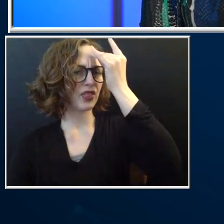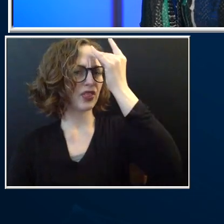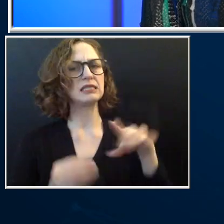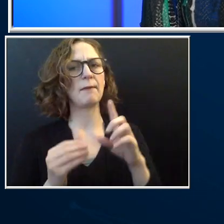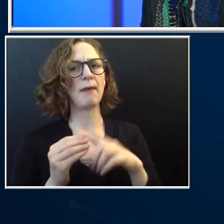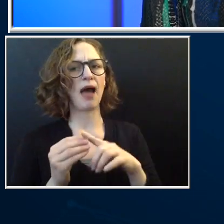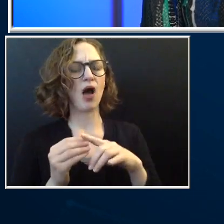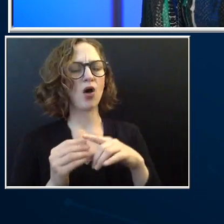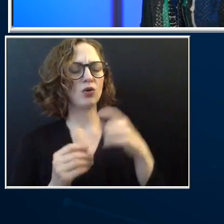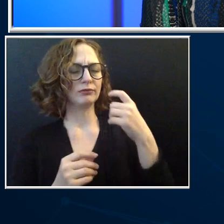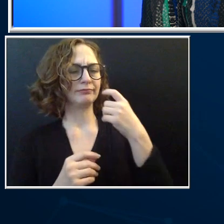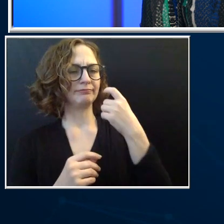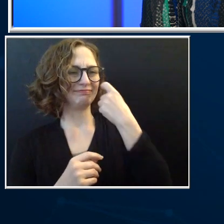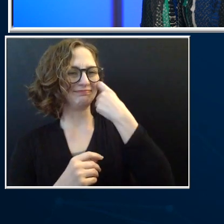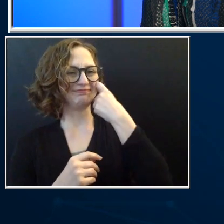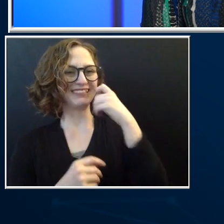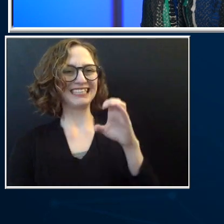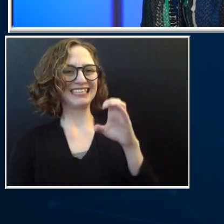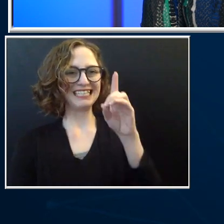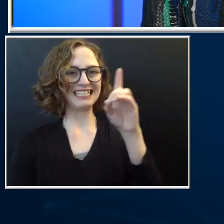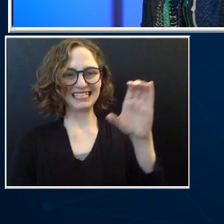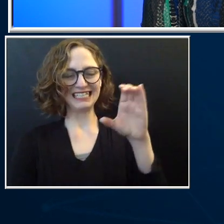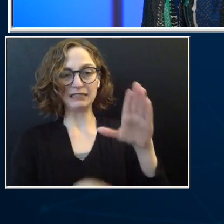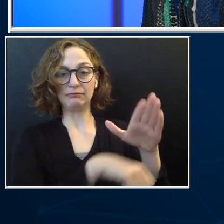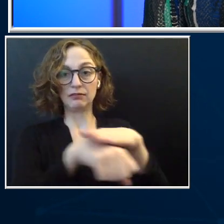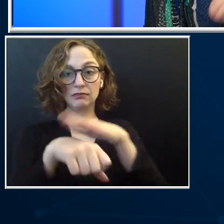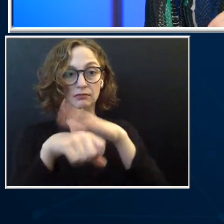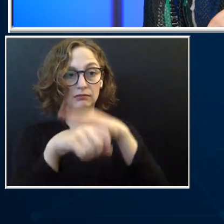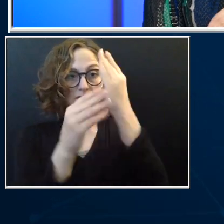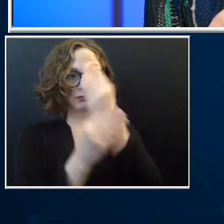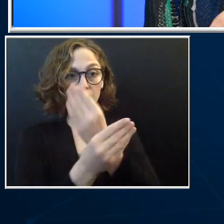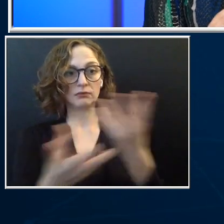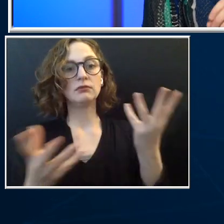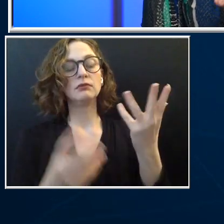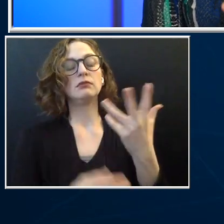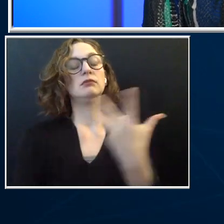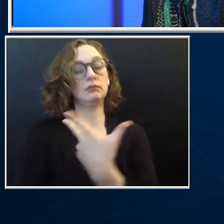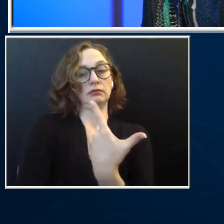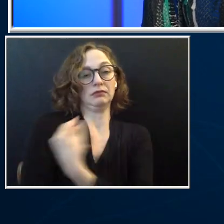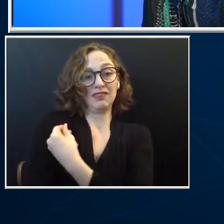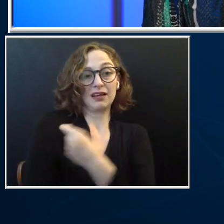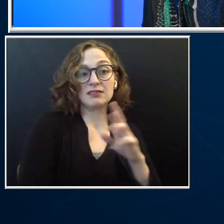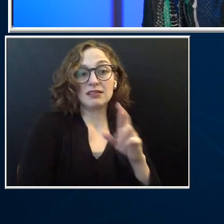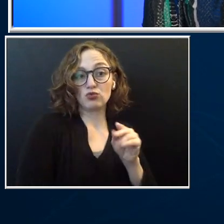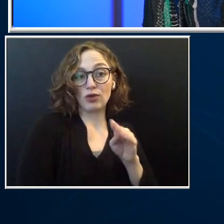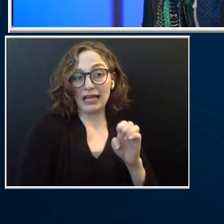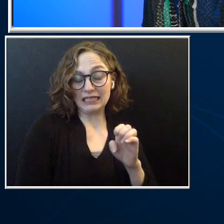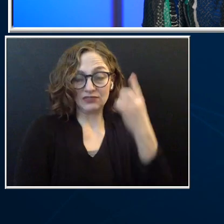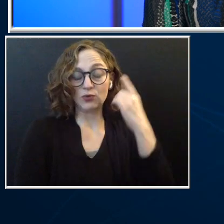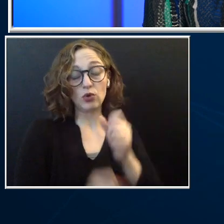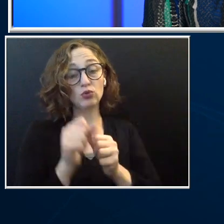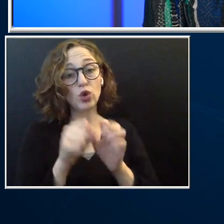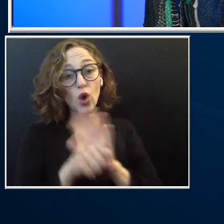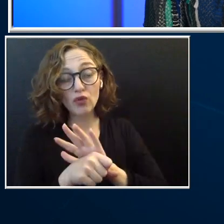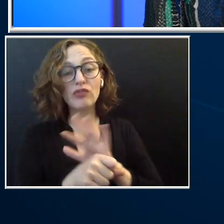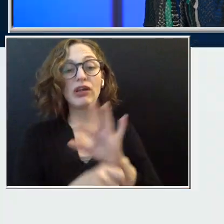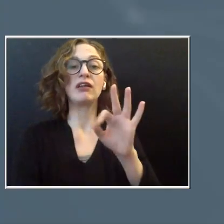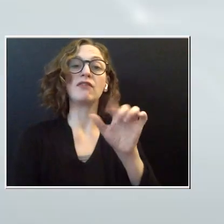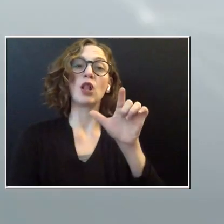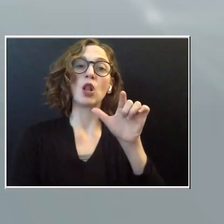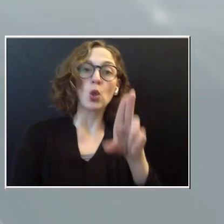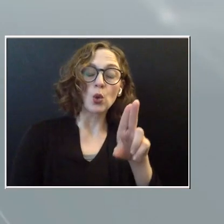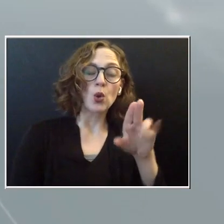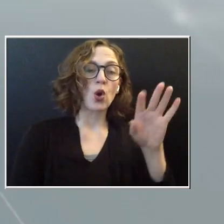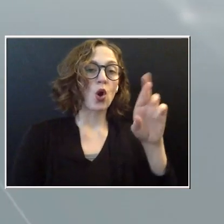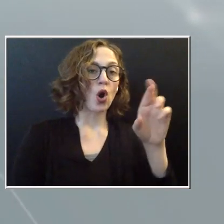week to doctors and hospitals. It said that vaccine rates for COVID, flu, and RSV need to increase and that providers need to get